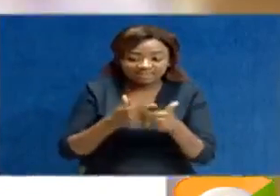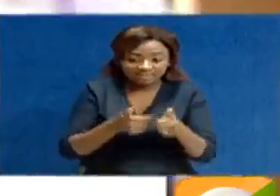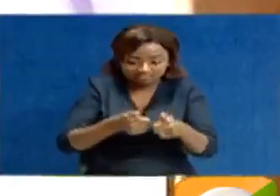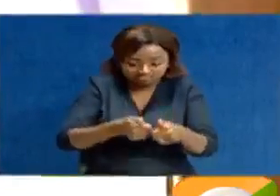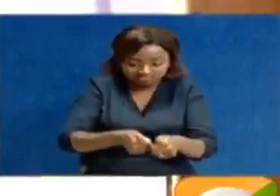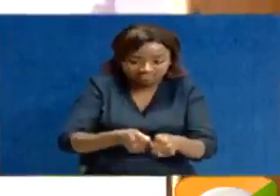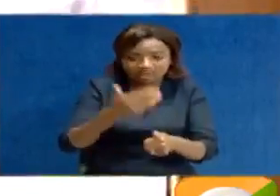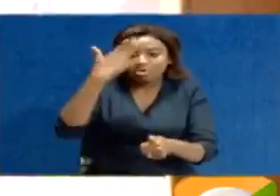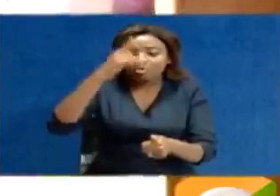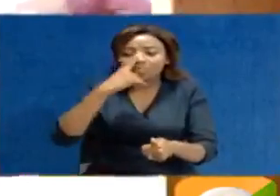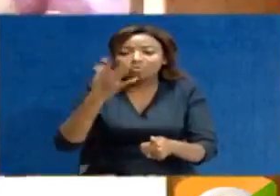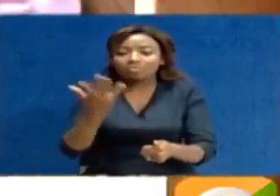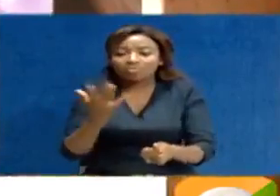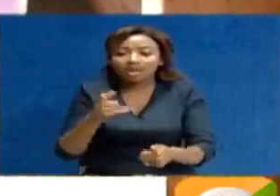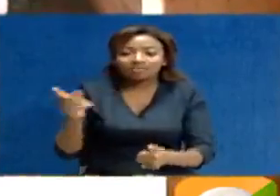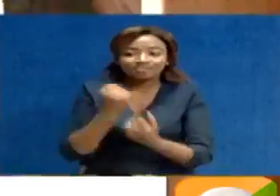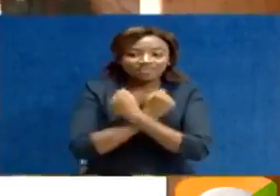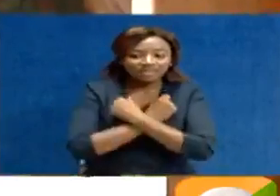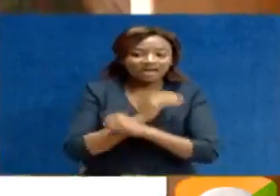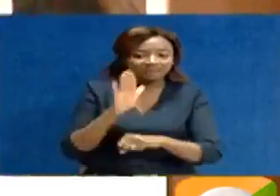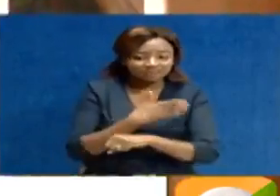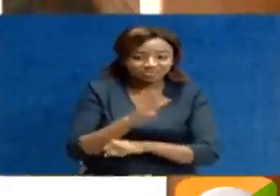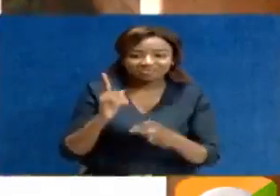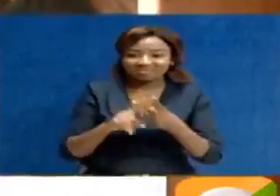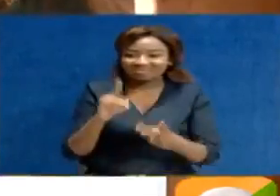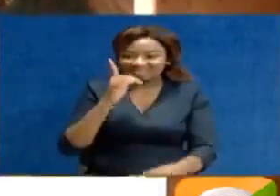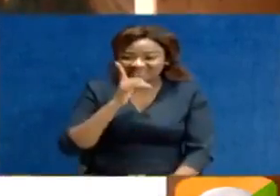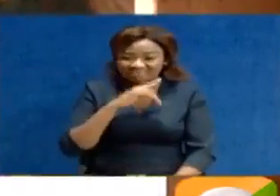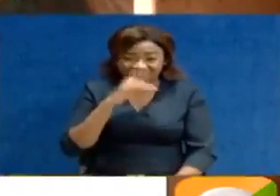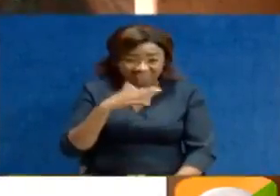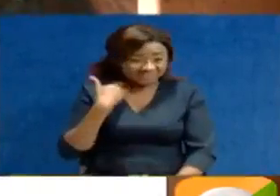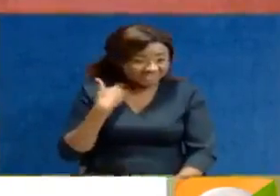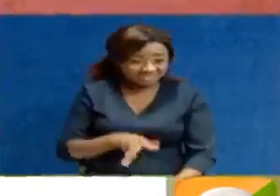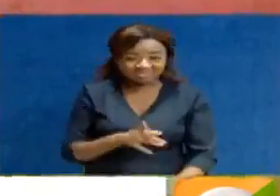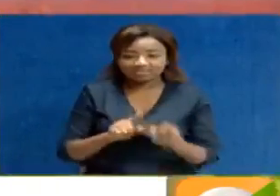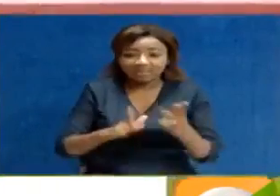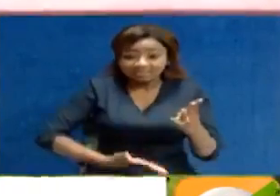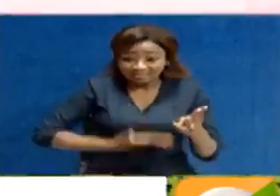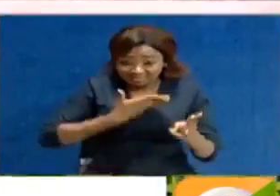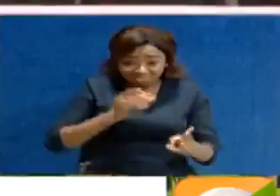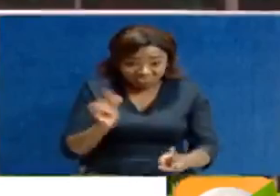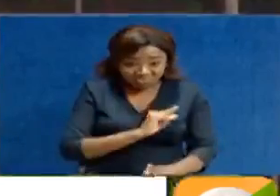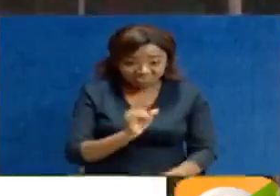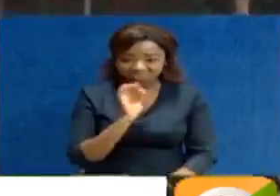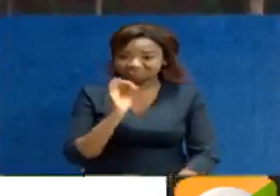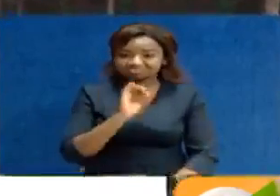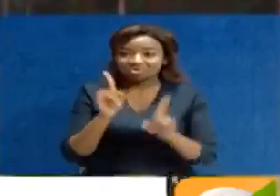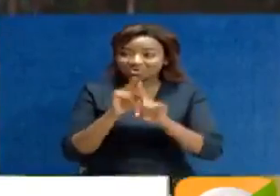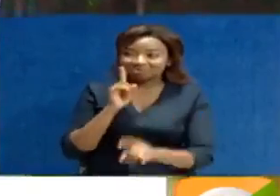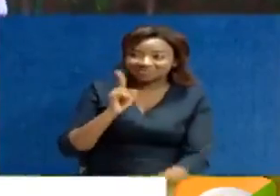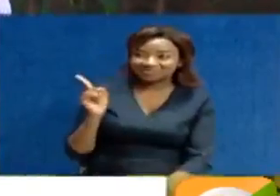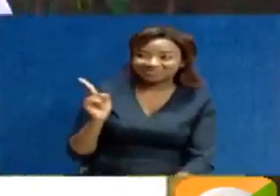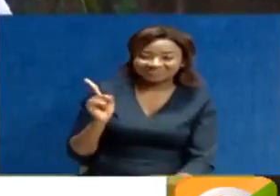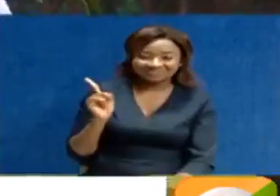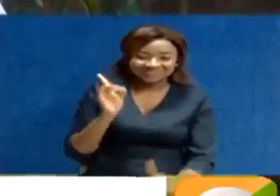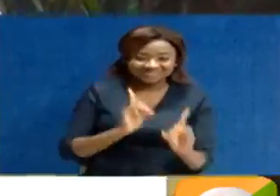her area. Joanne loves music, hates litter, and rarely gets angry. And even as she dances with